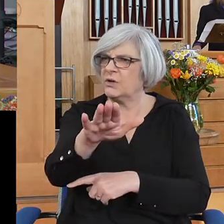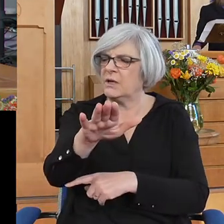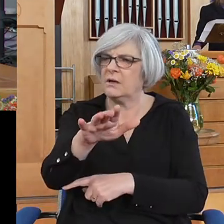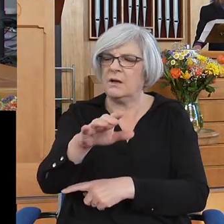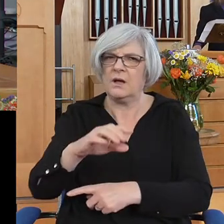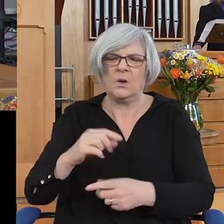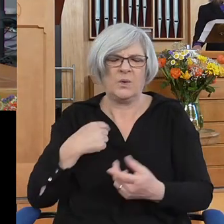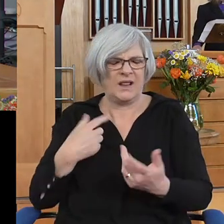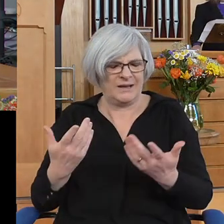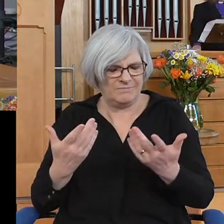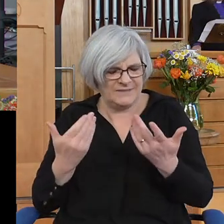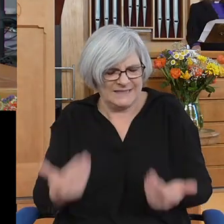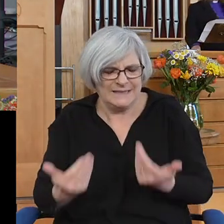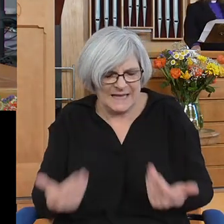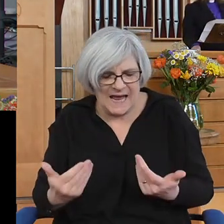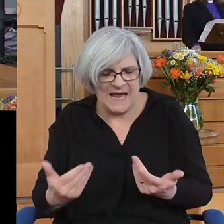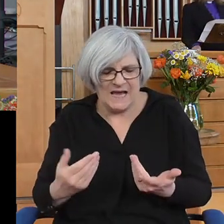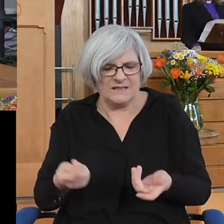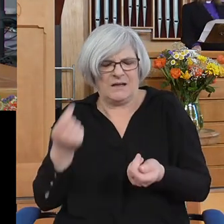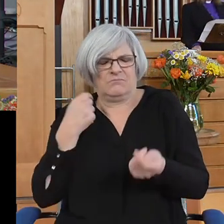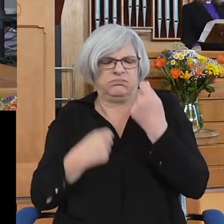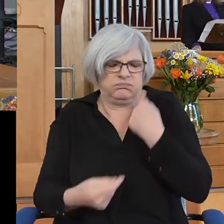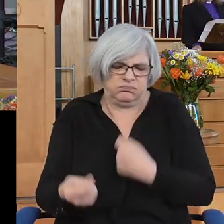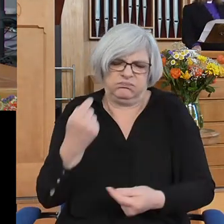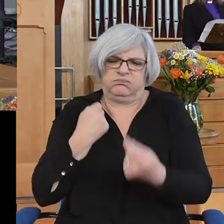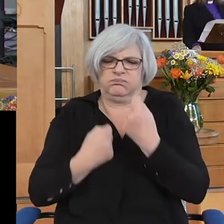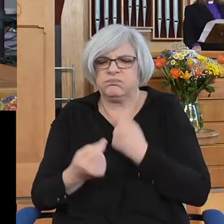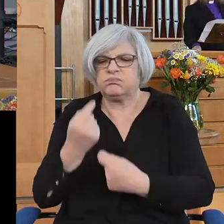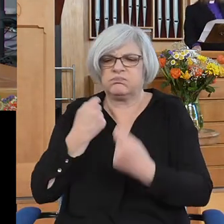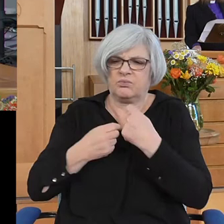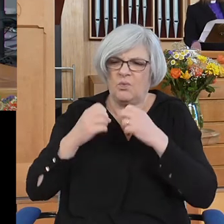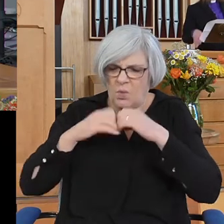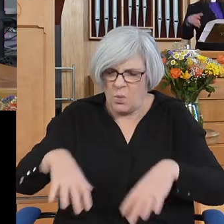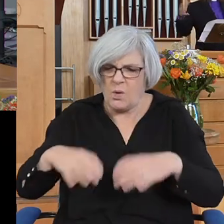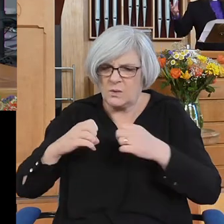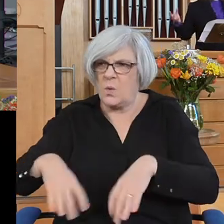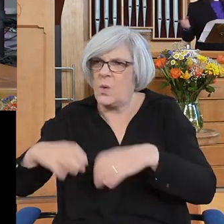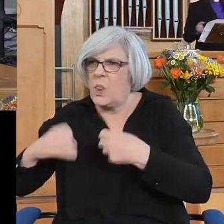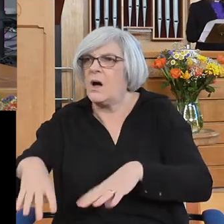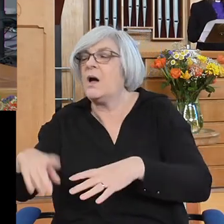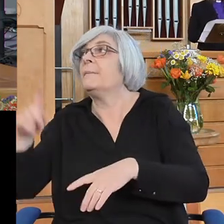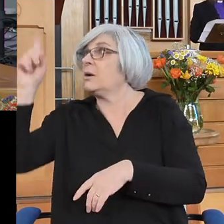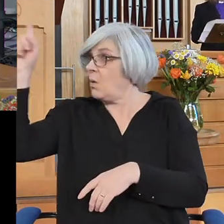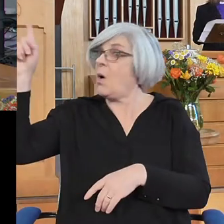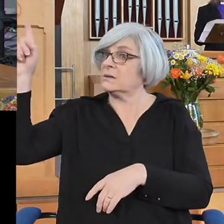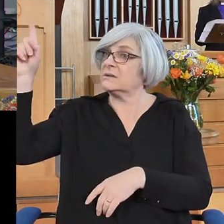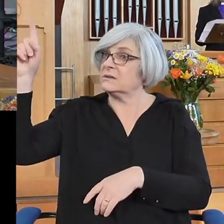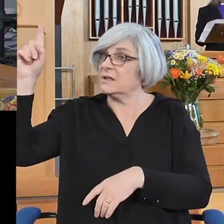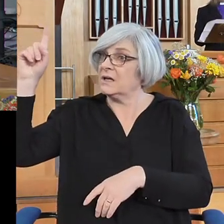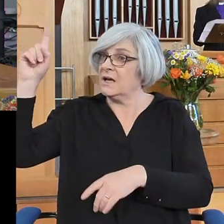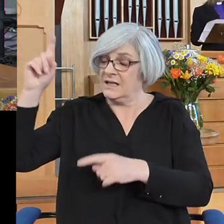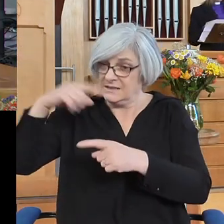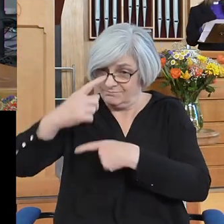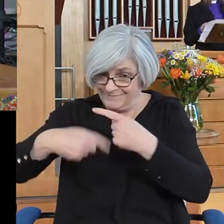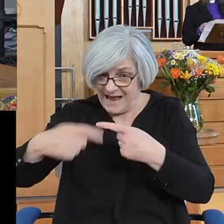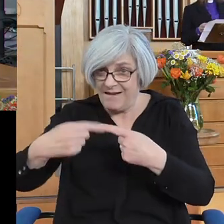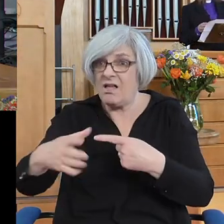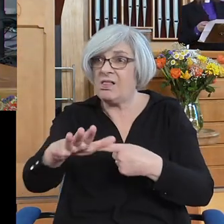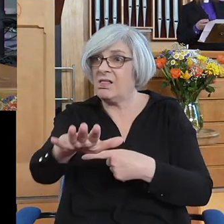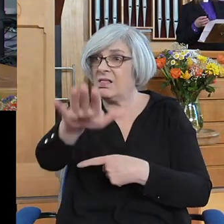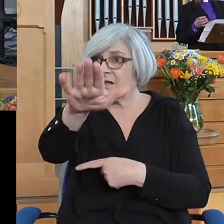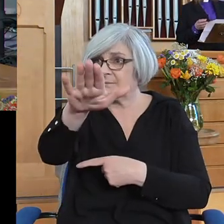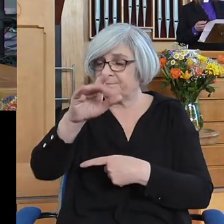the troubles of the day and the losses we face. But God is a God of eternity, and God has a